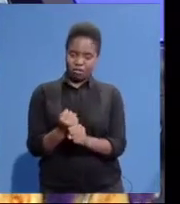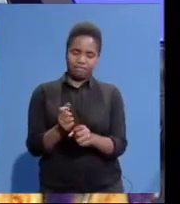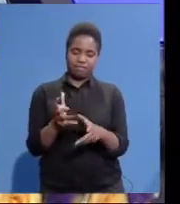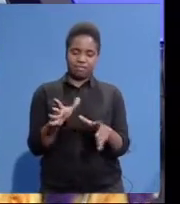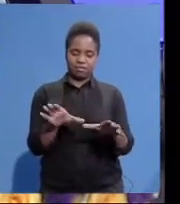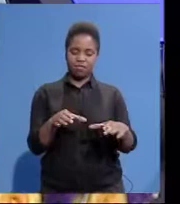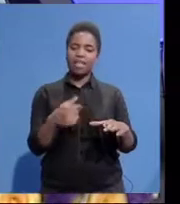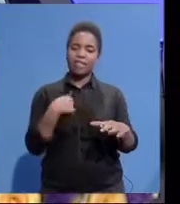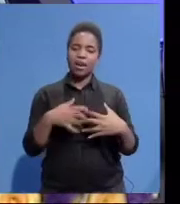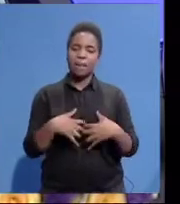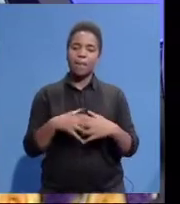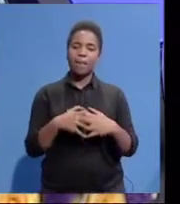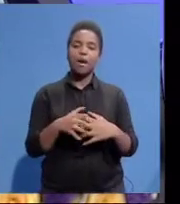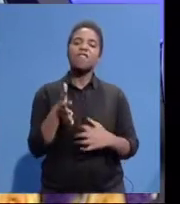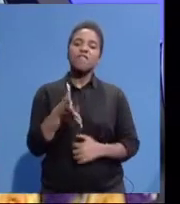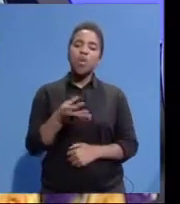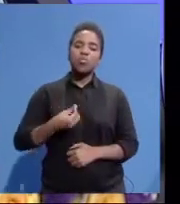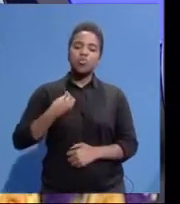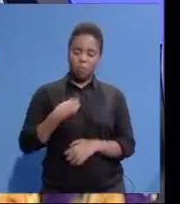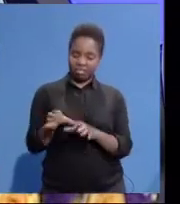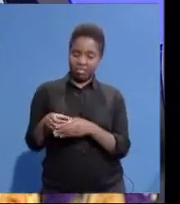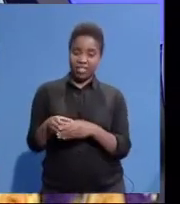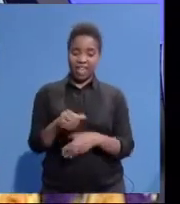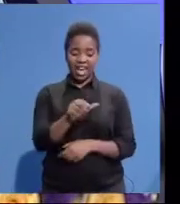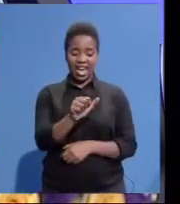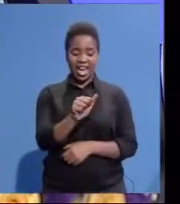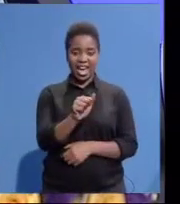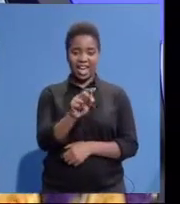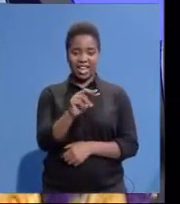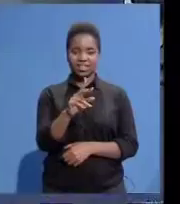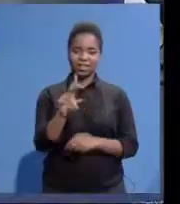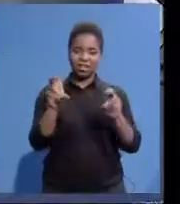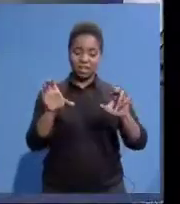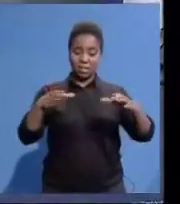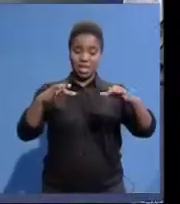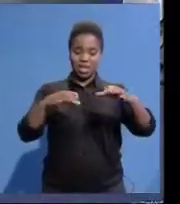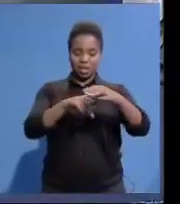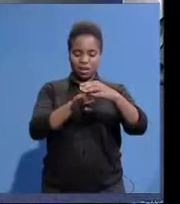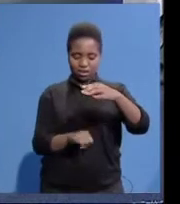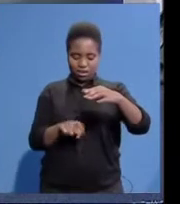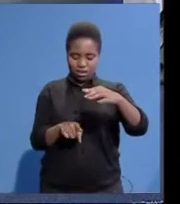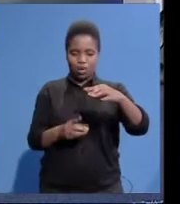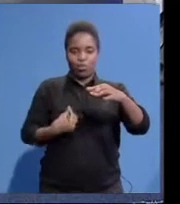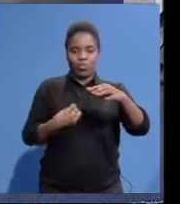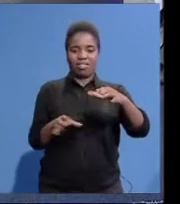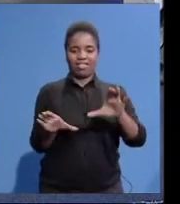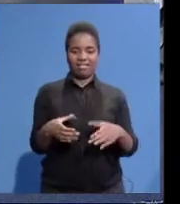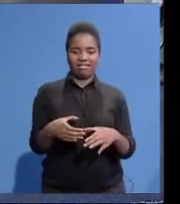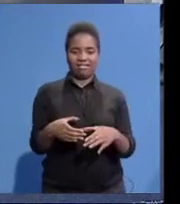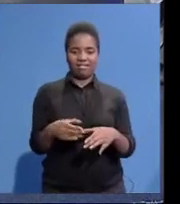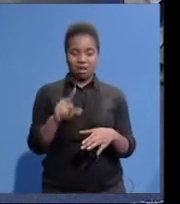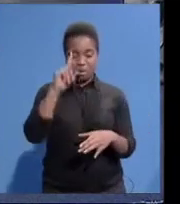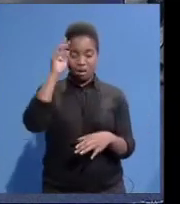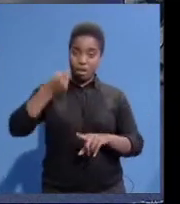League, which was eventually established in 1944. At that point, more important, you will know